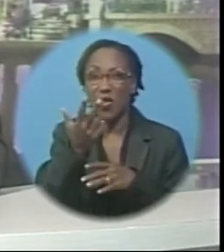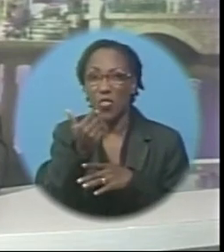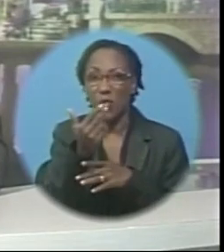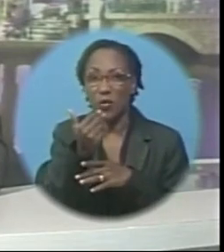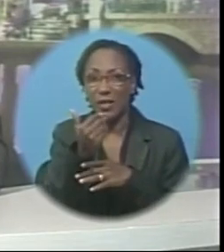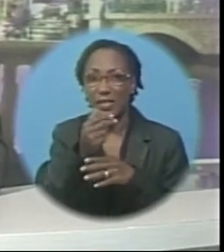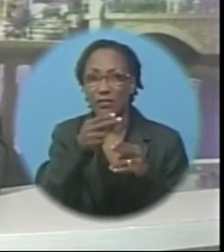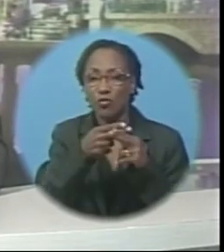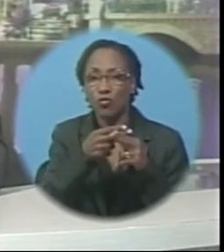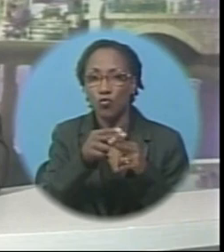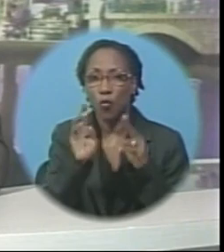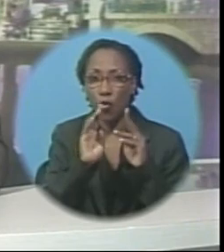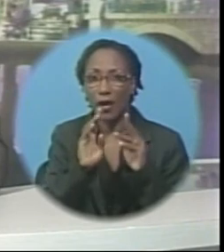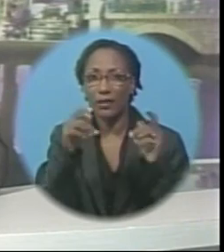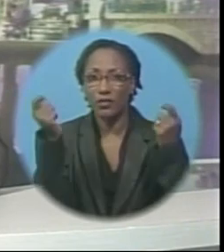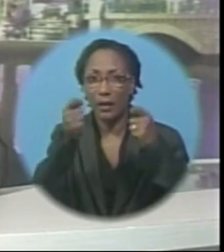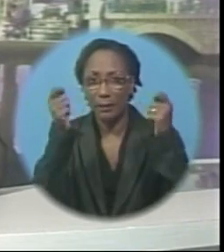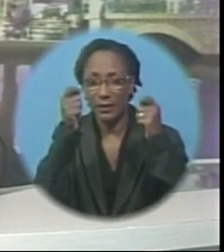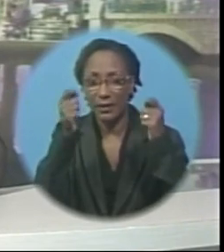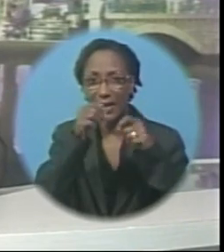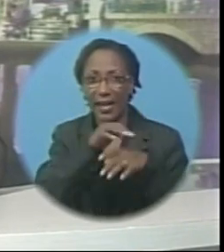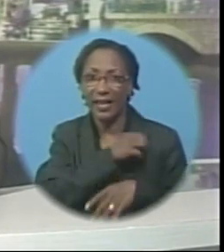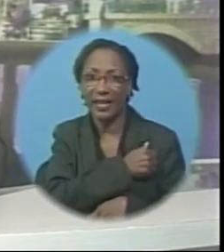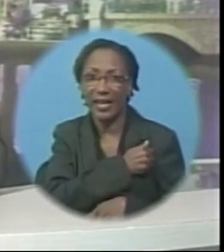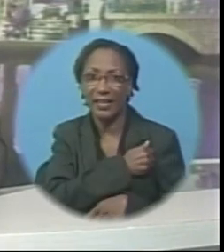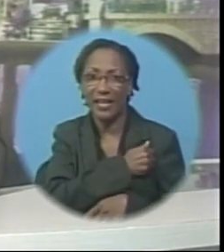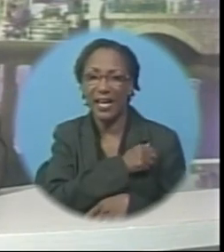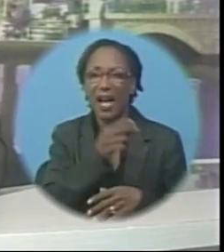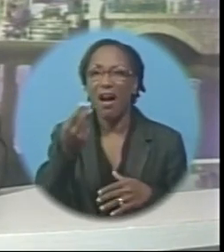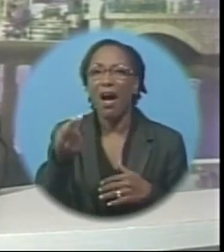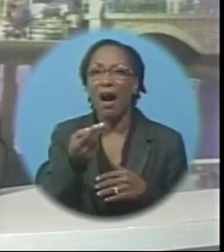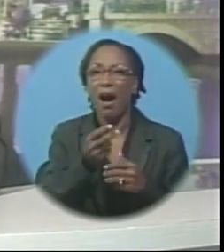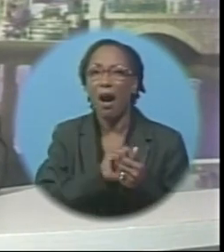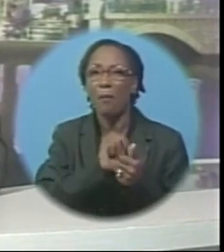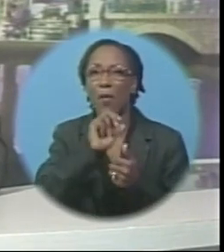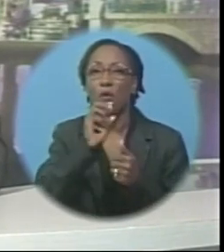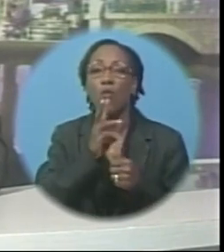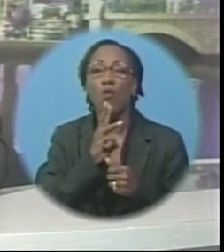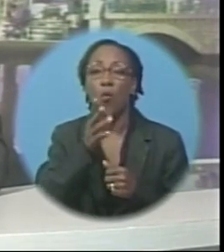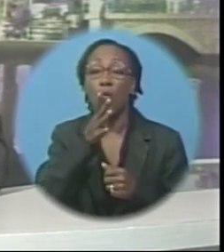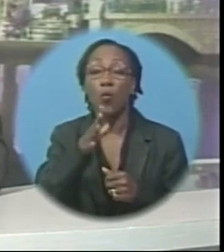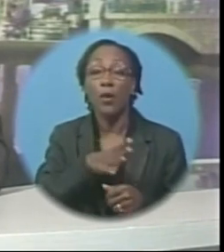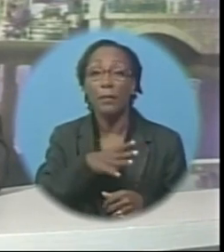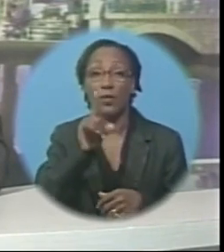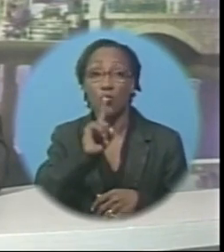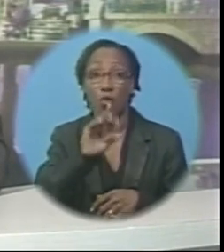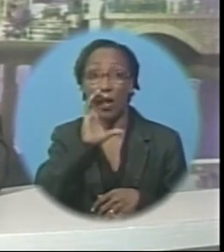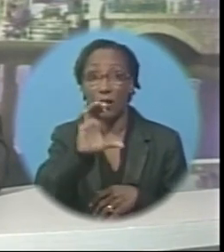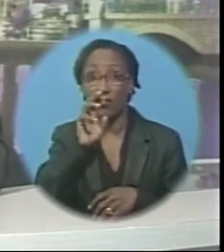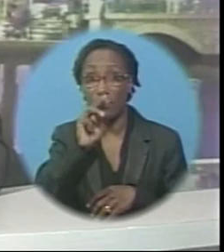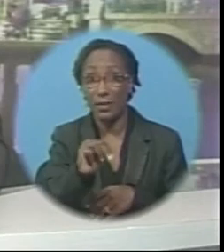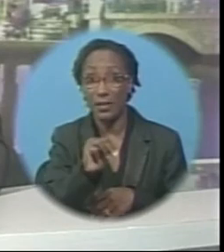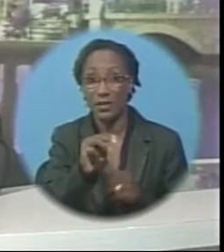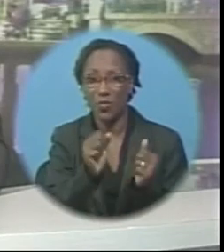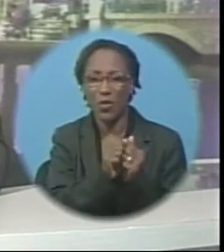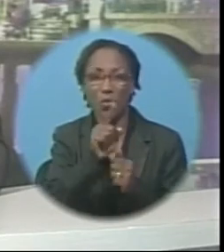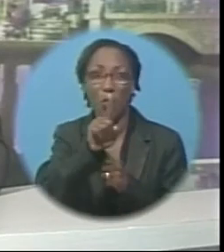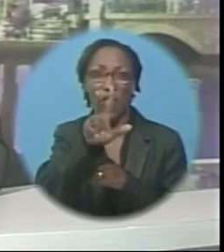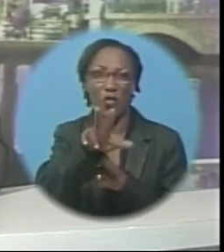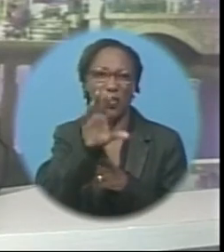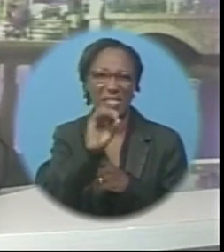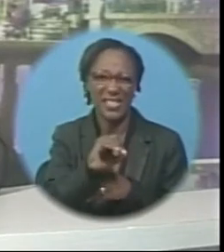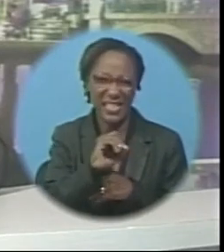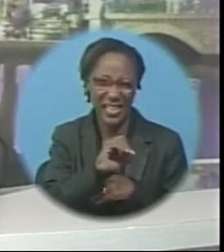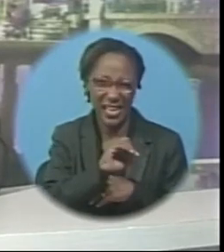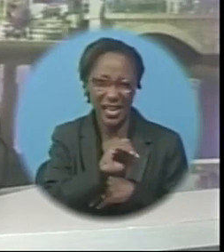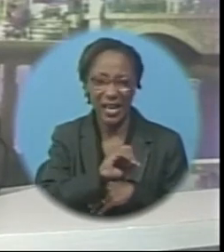Canada. Today was the highly competitive women's 100-meter freestyle with a field of over 130 athletes. Cabrera finished